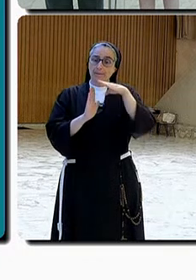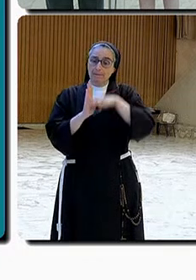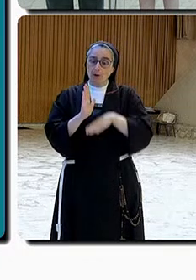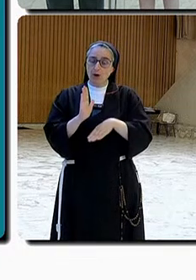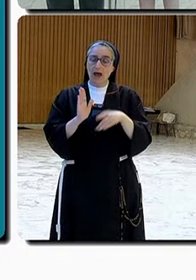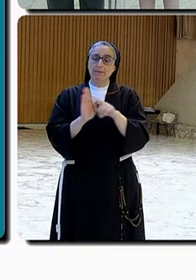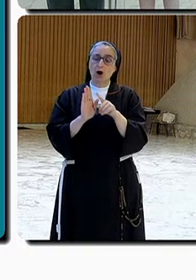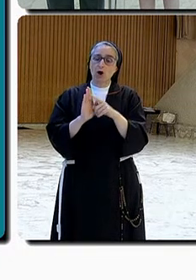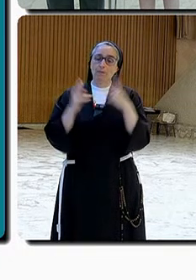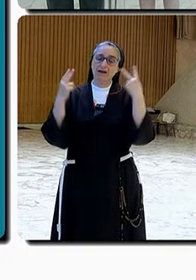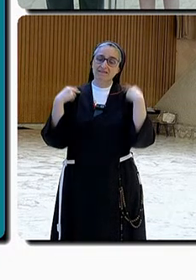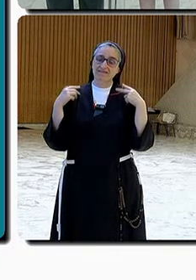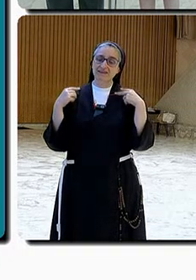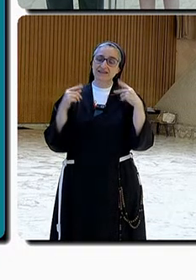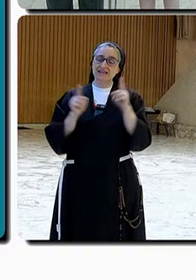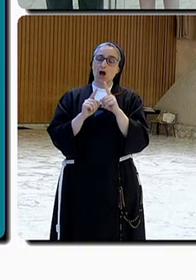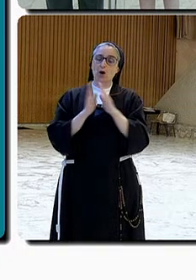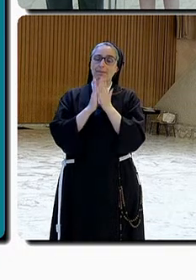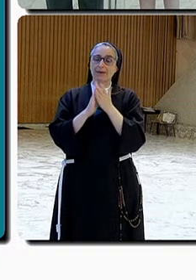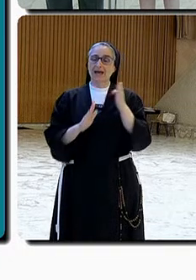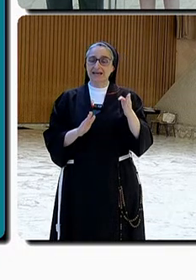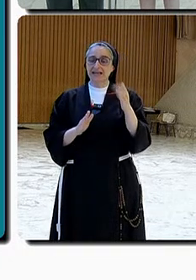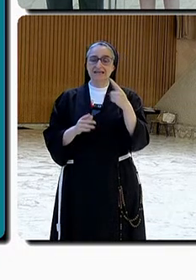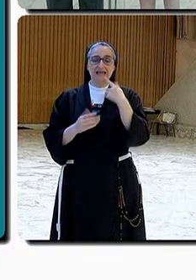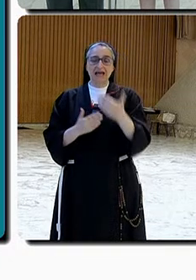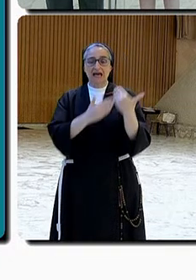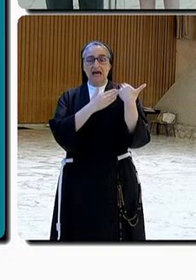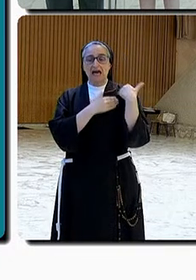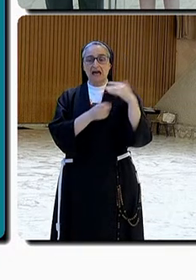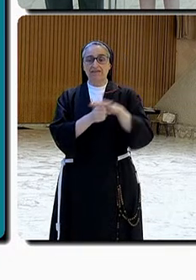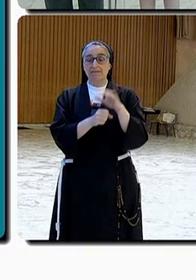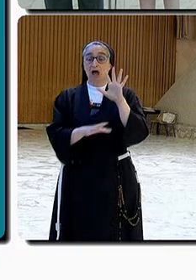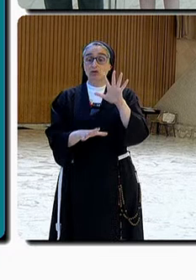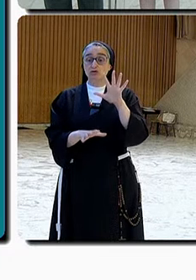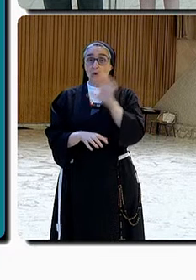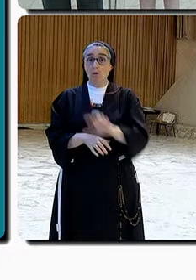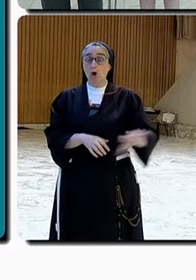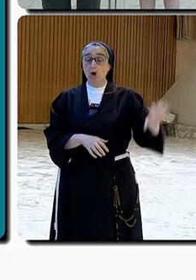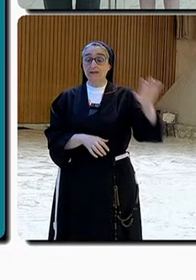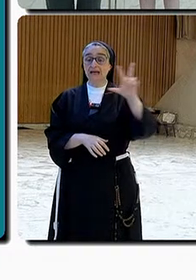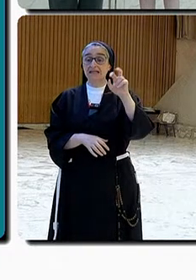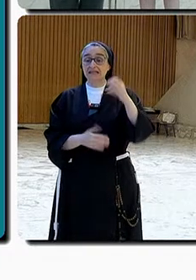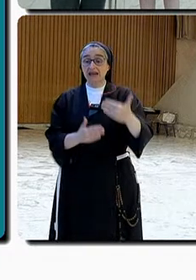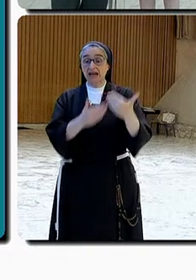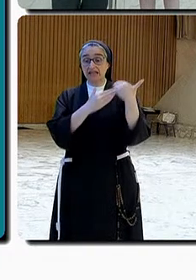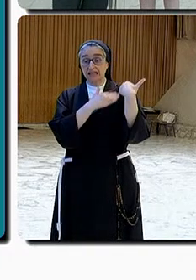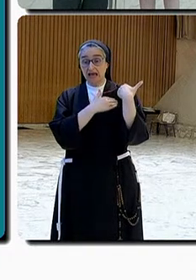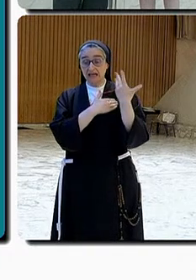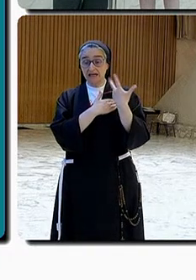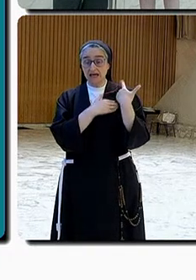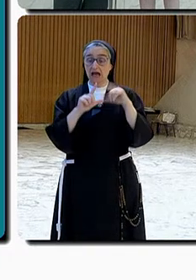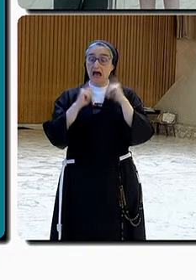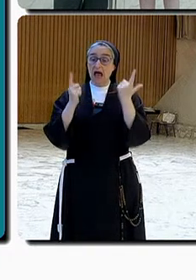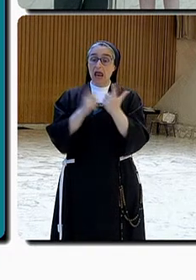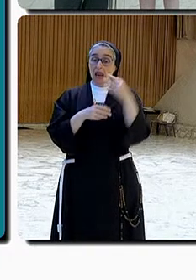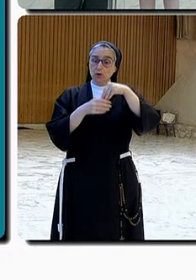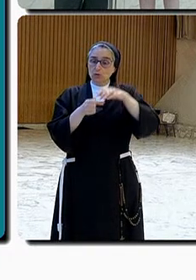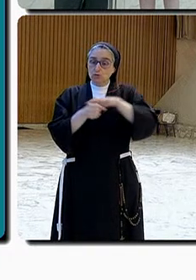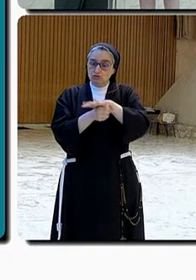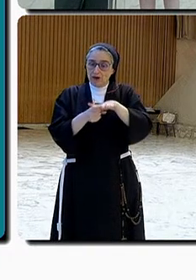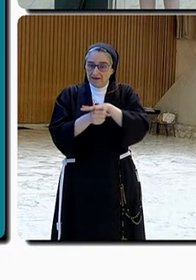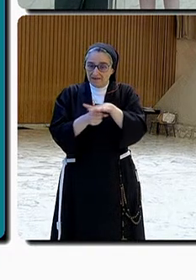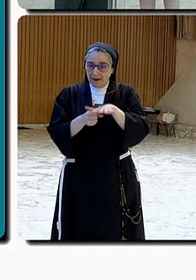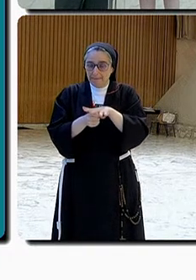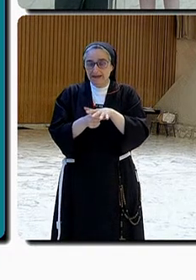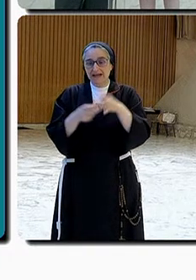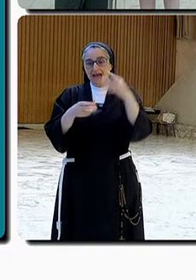countries on 5 continents. Their feedback tells us that the Liturgy of Domestic Church Life offers an authentically